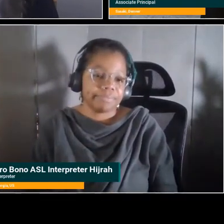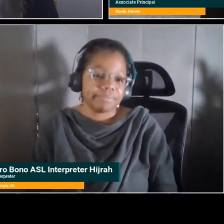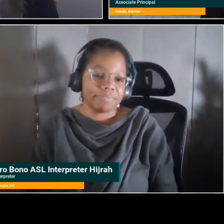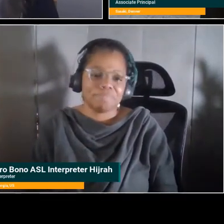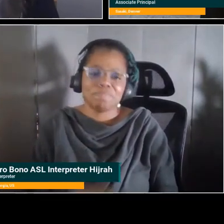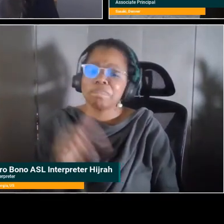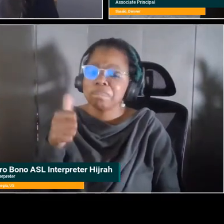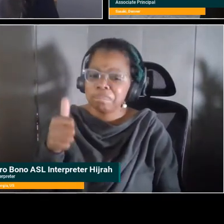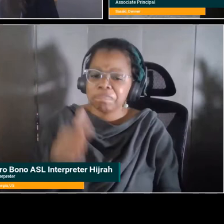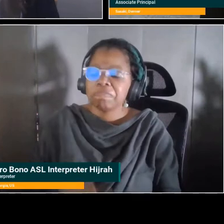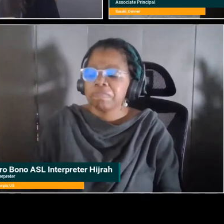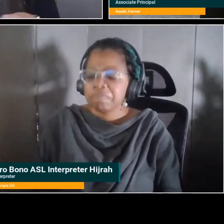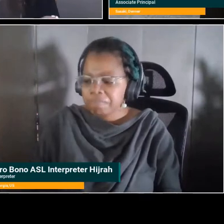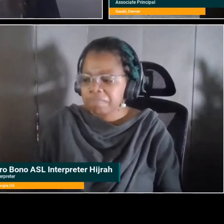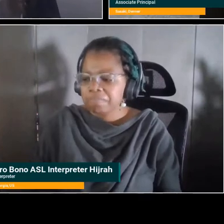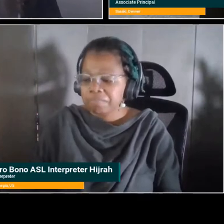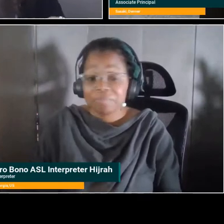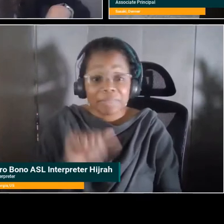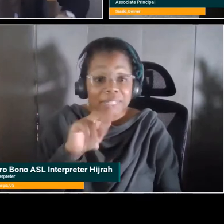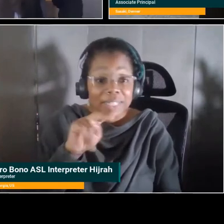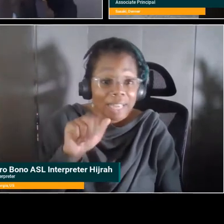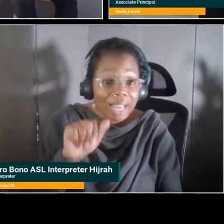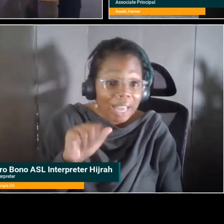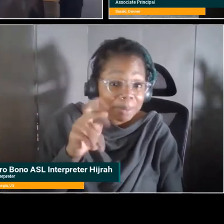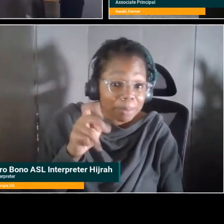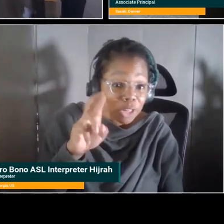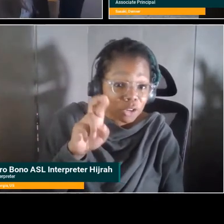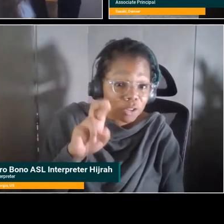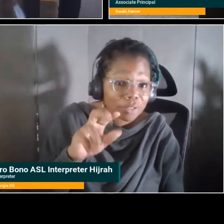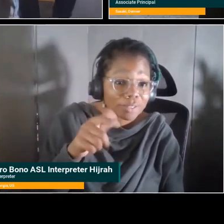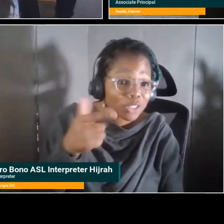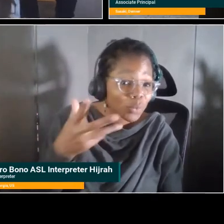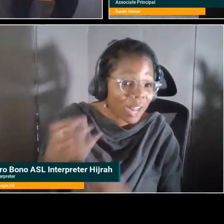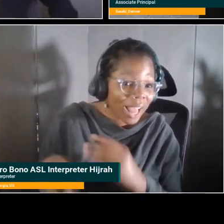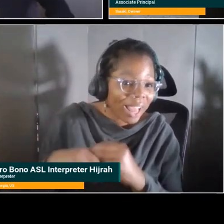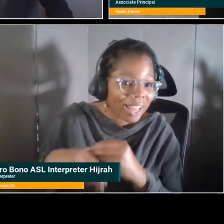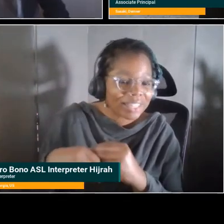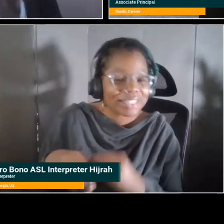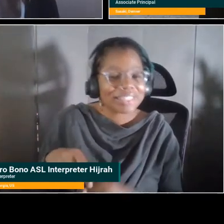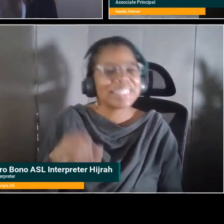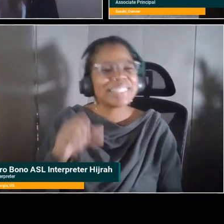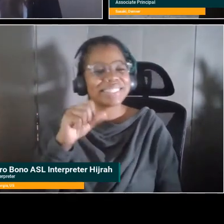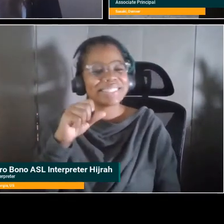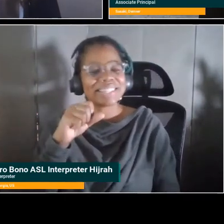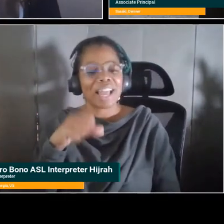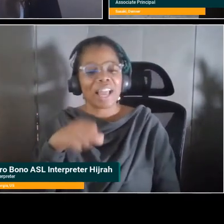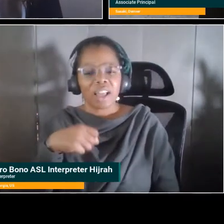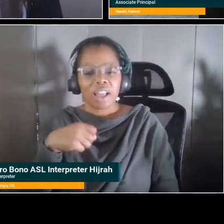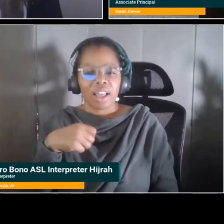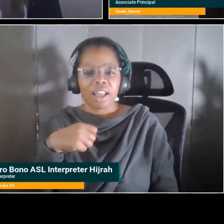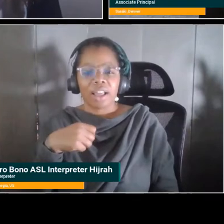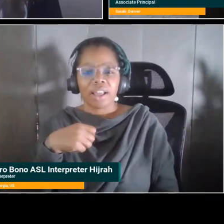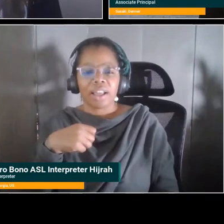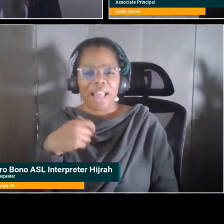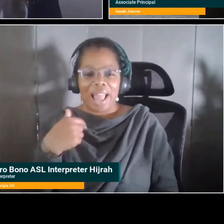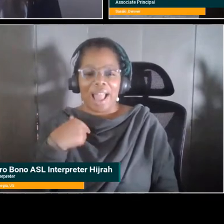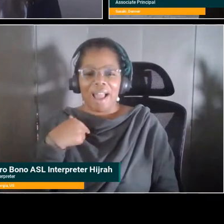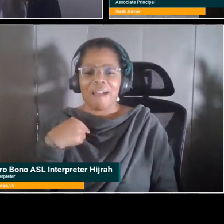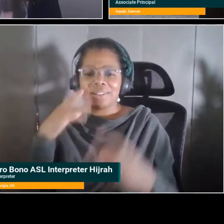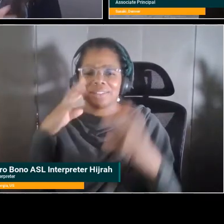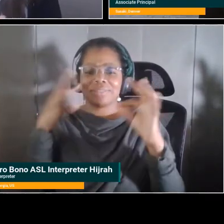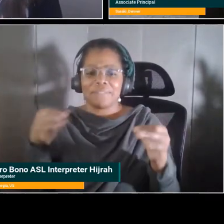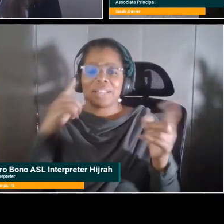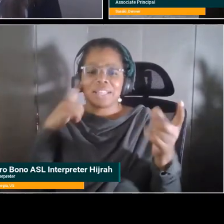Totally. Anna, looks like you might have something to add. Go ahead. Yeah, I definitely